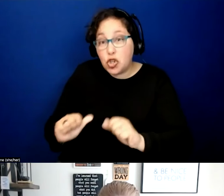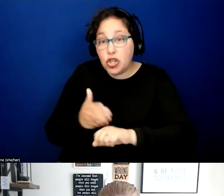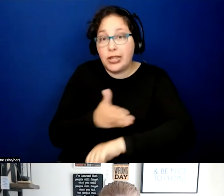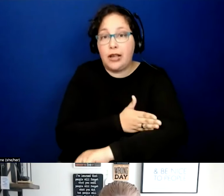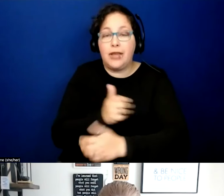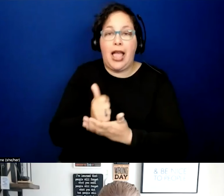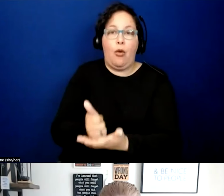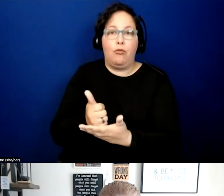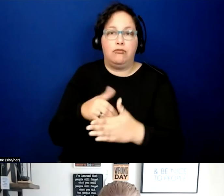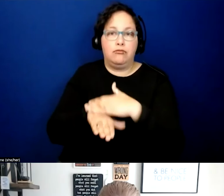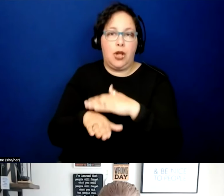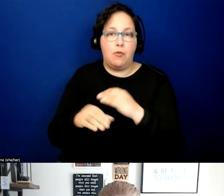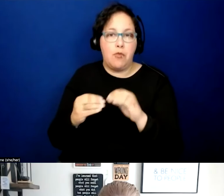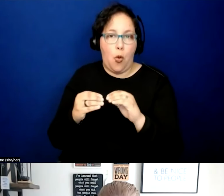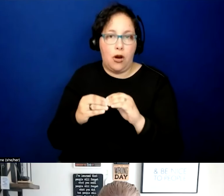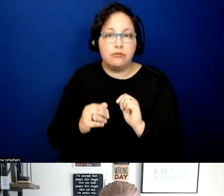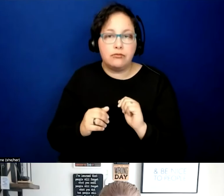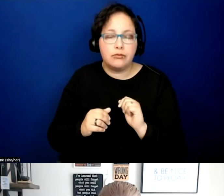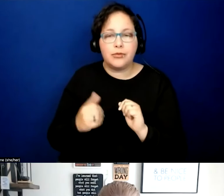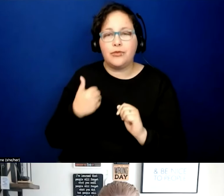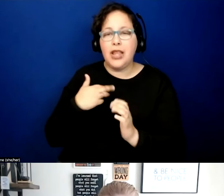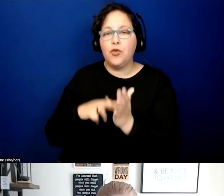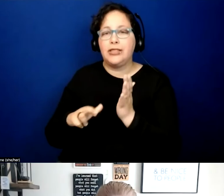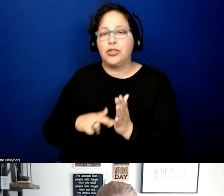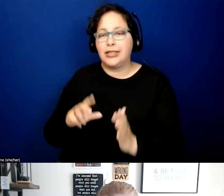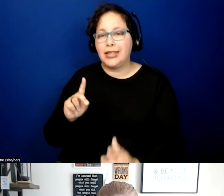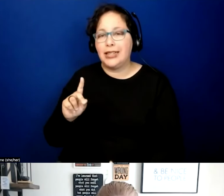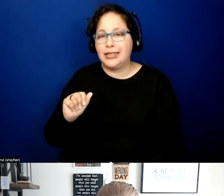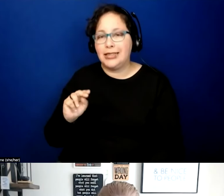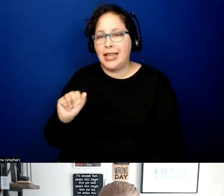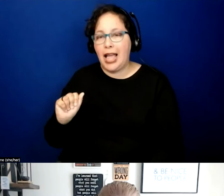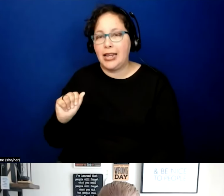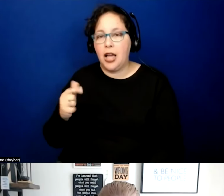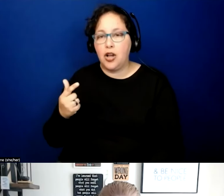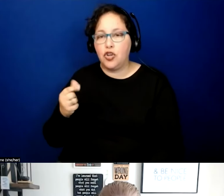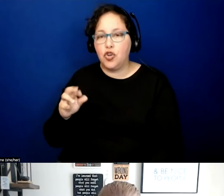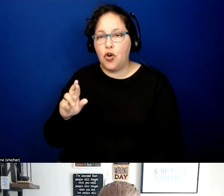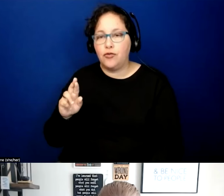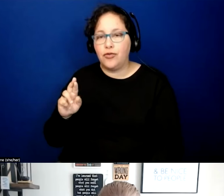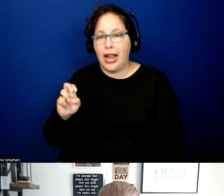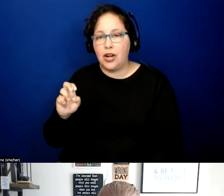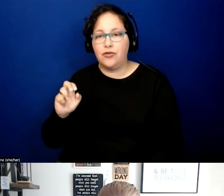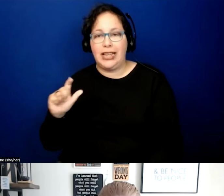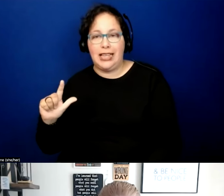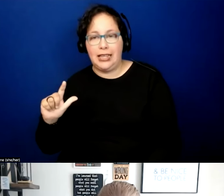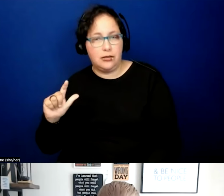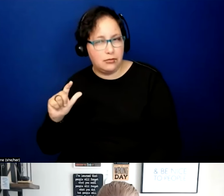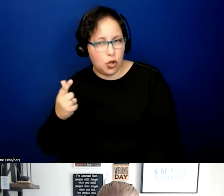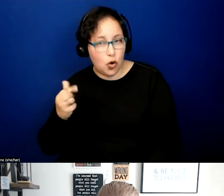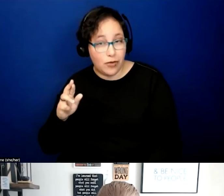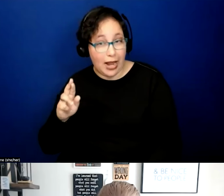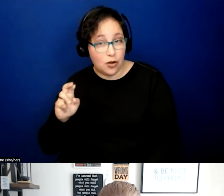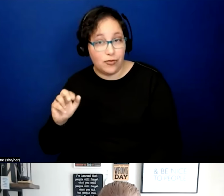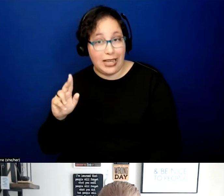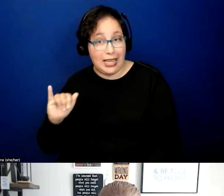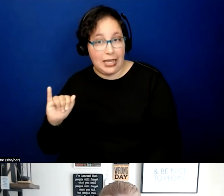accessible outputs. There's research by Dana Gurari, who is at Colorado Boulder, that looks at kind of like